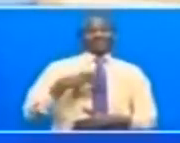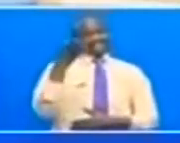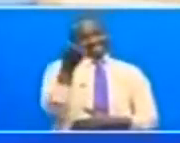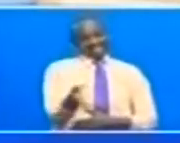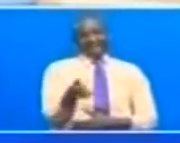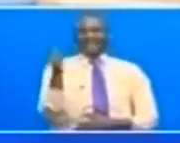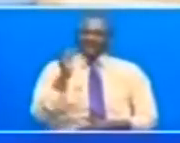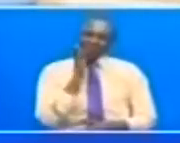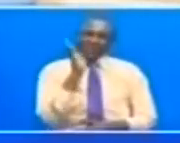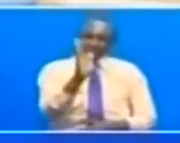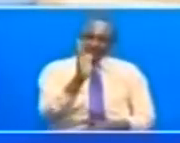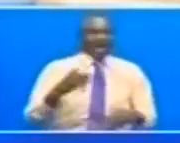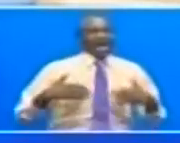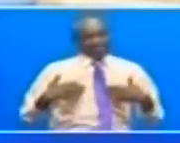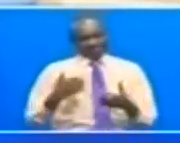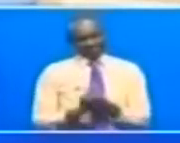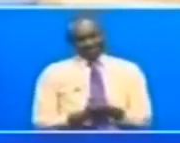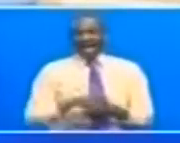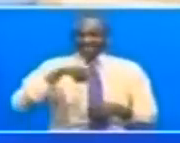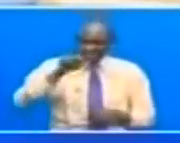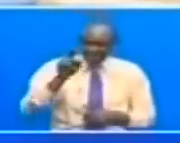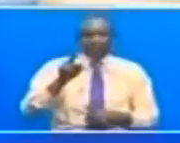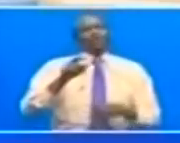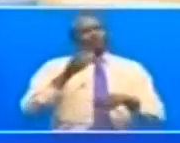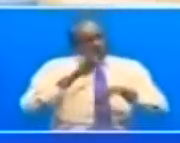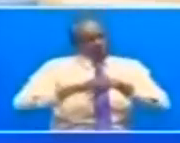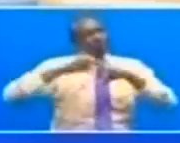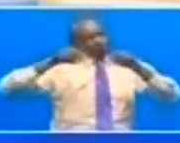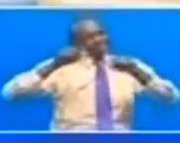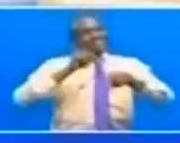his grandmother elated after she spent some quality